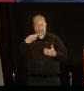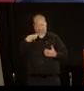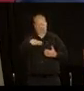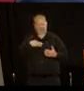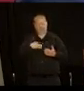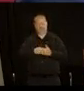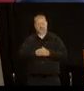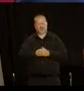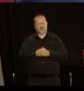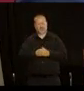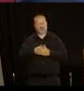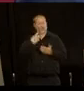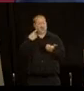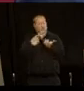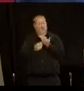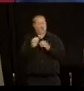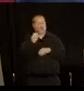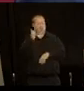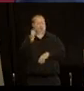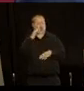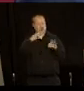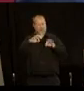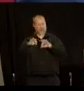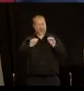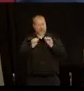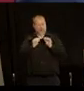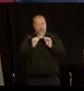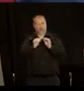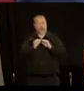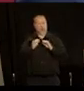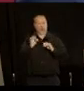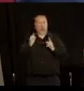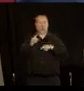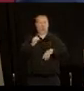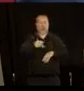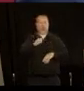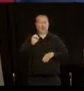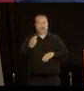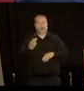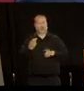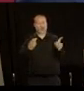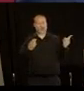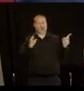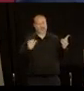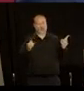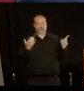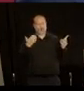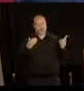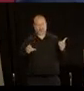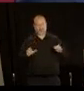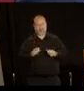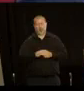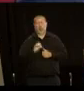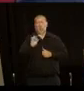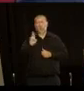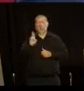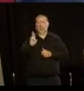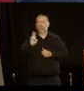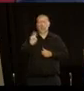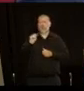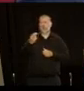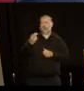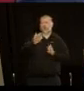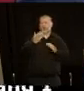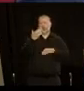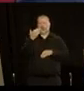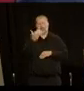I will be speaking more about this tomorrow, and I welcome you, if you're still here, come by at 3 in the same room. Or come by the booth. I